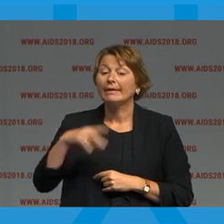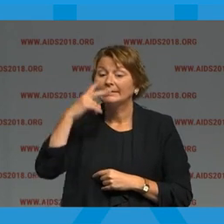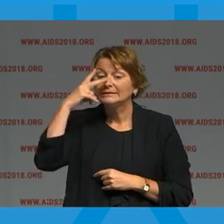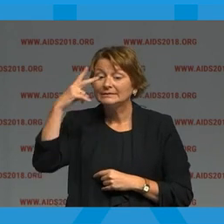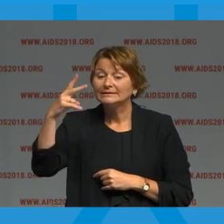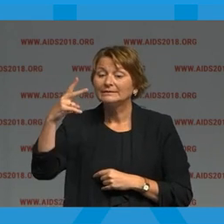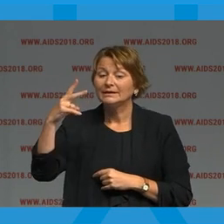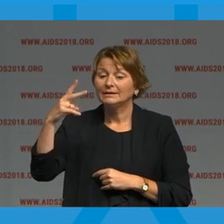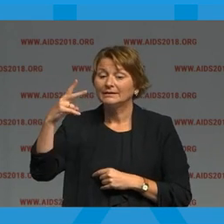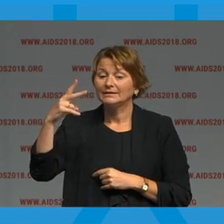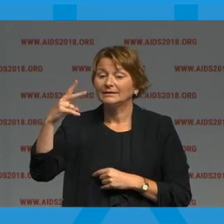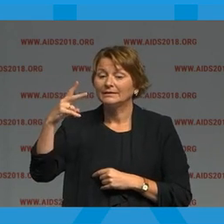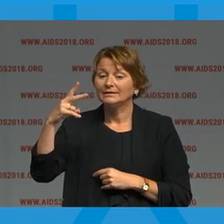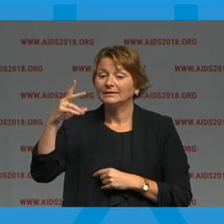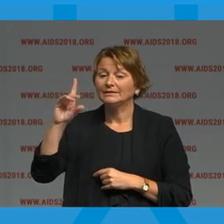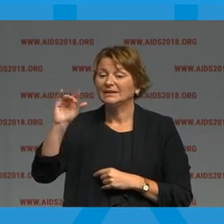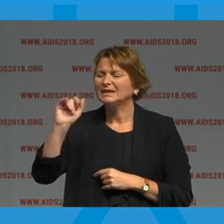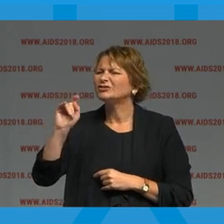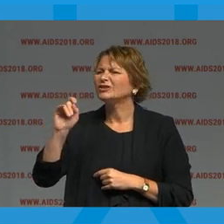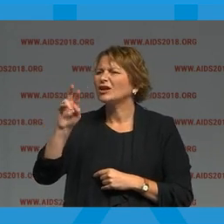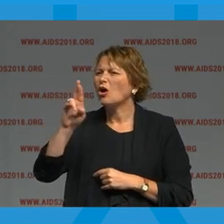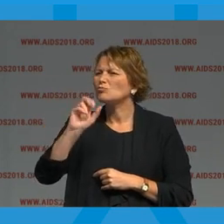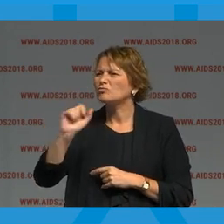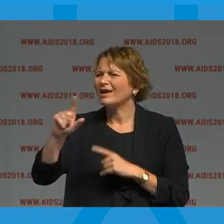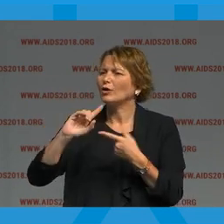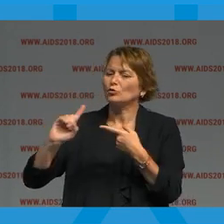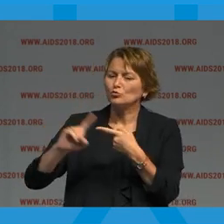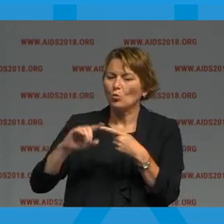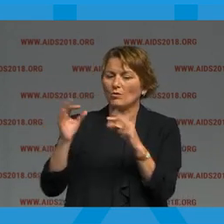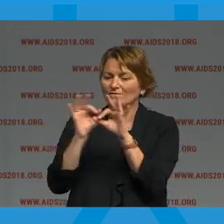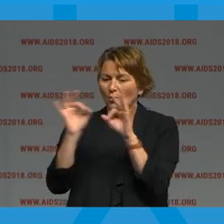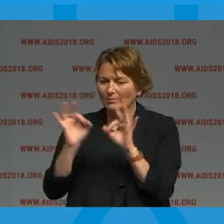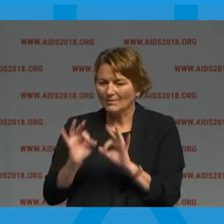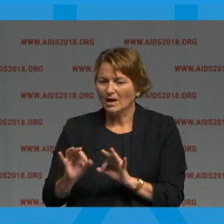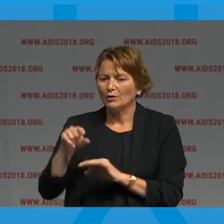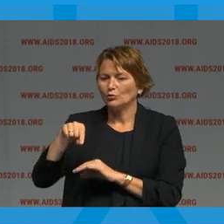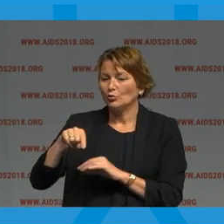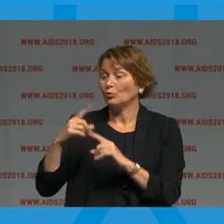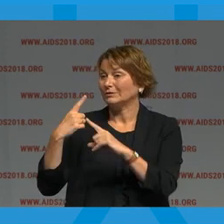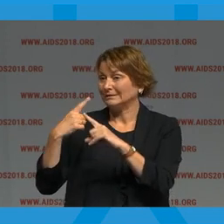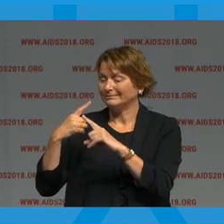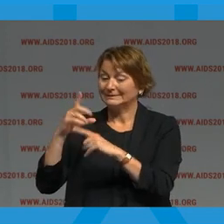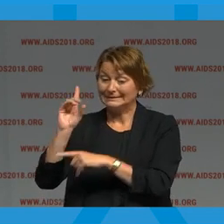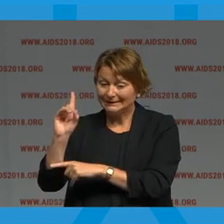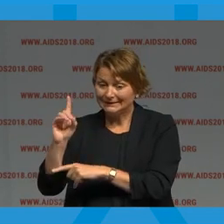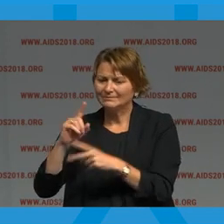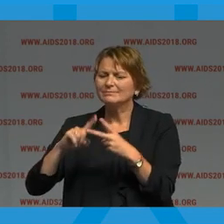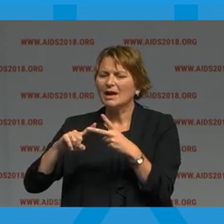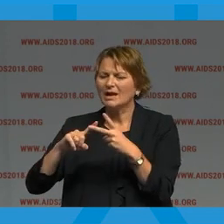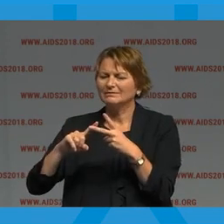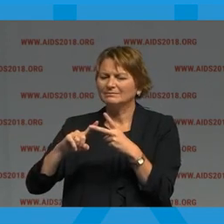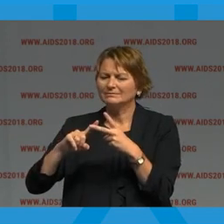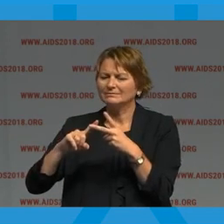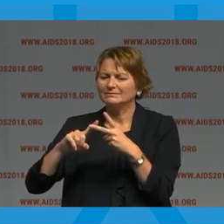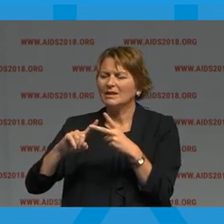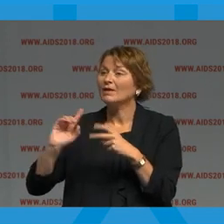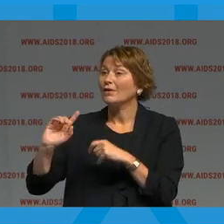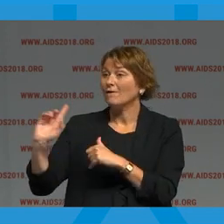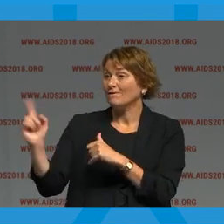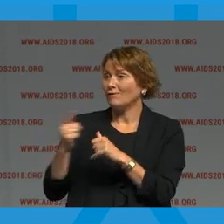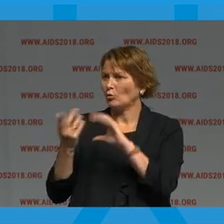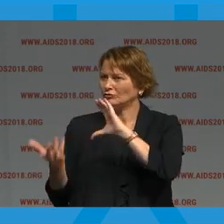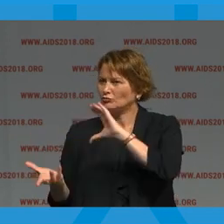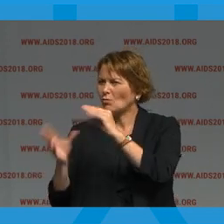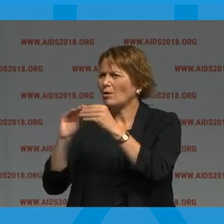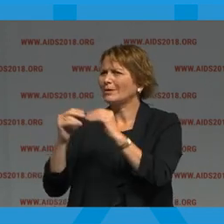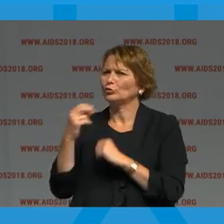raltegravir in a new formulation, QD, and the approval of the first fixed-dose combination of